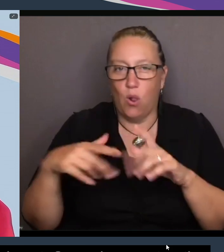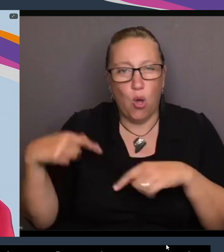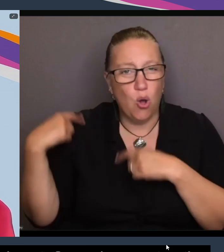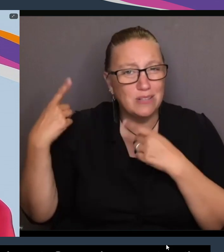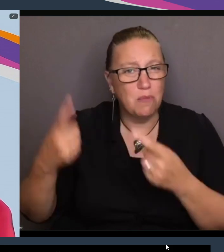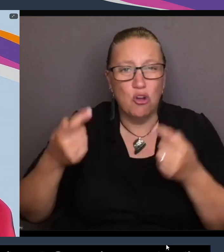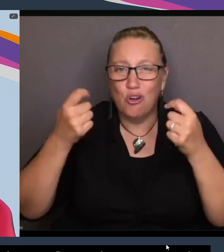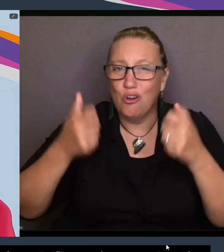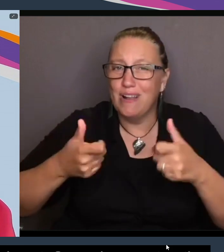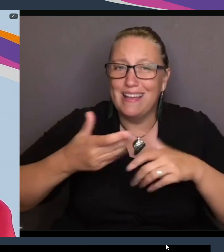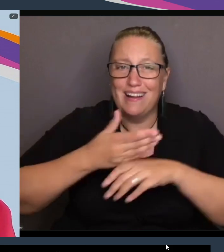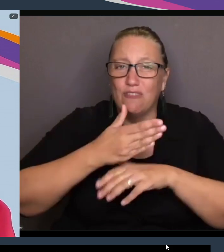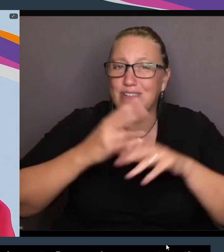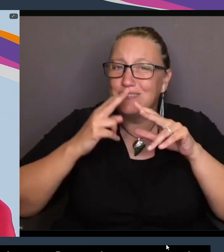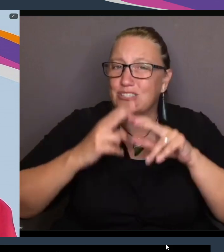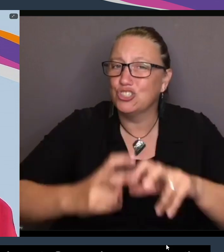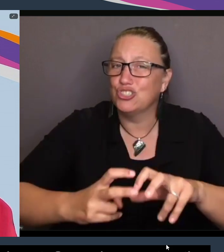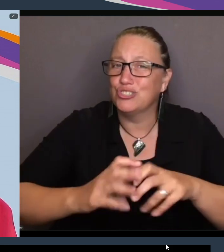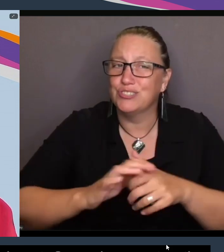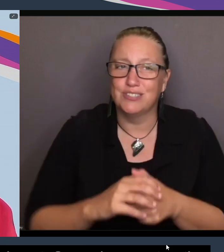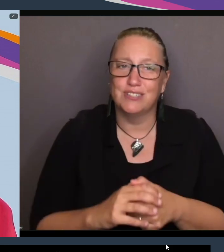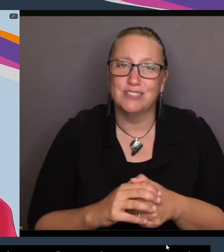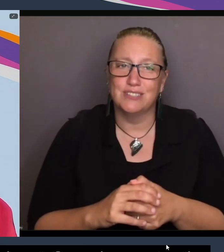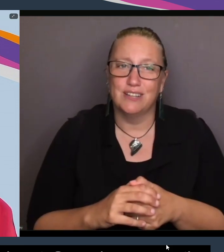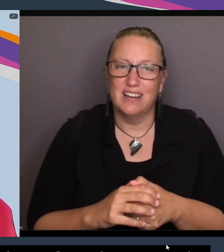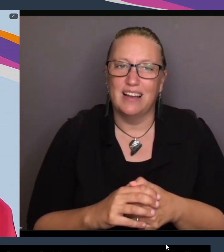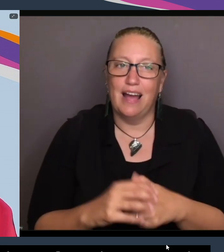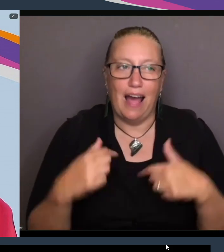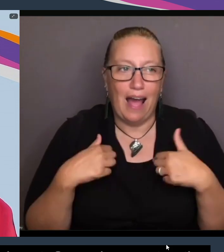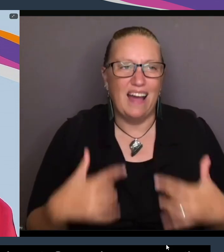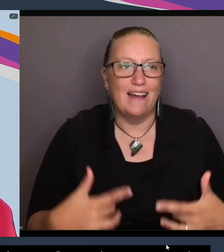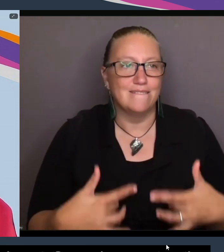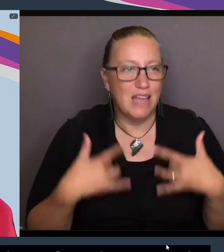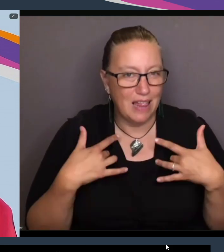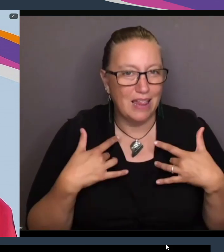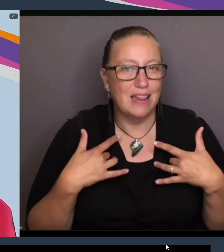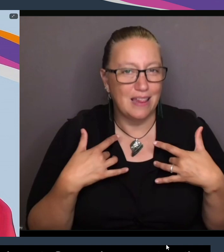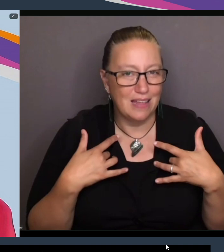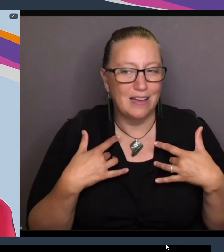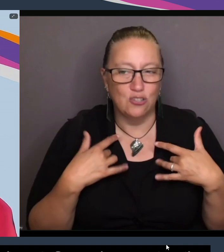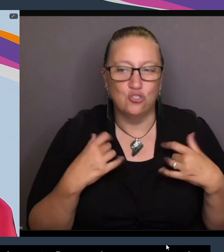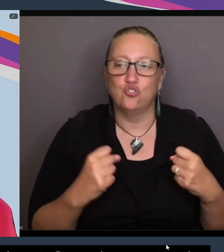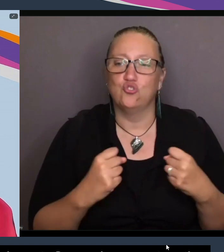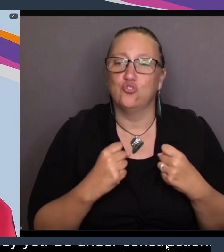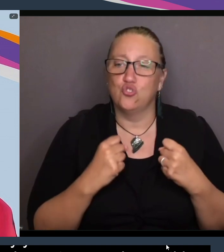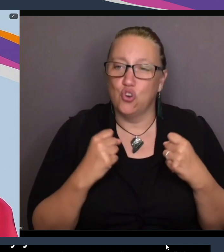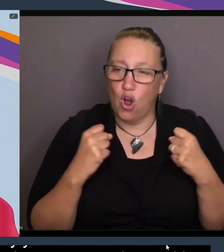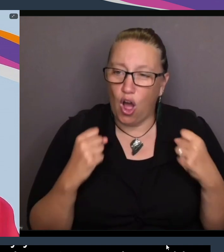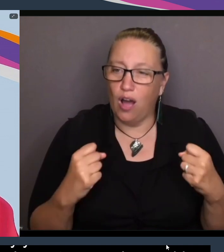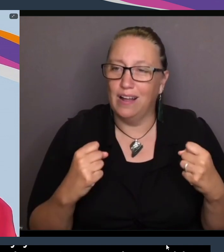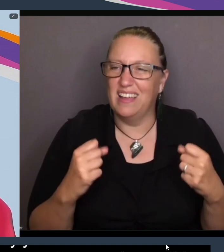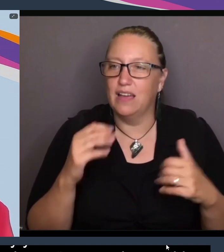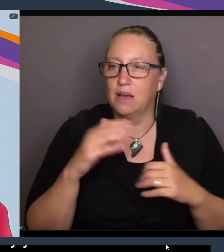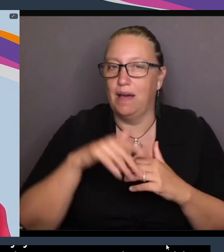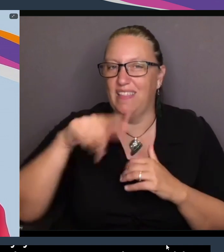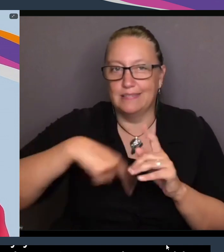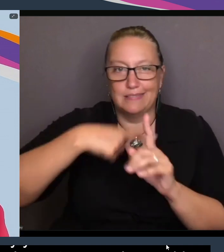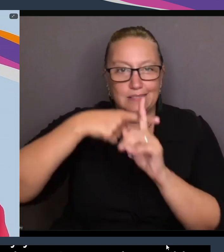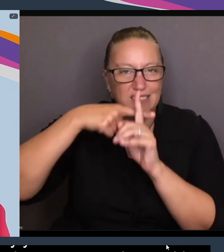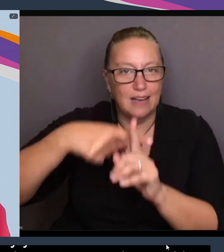career researcher, I feel really strongly about. The initial targeting will be at HDR